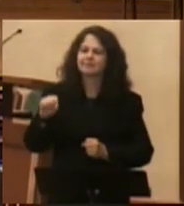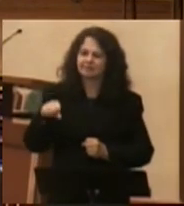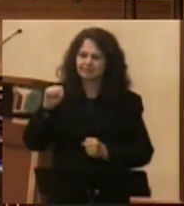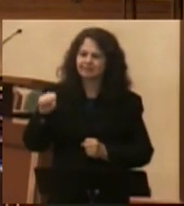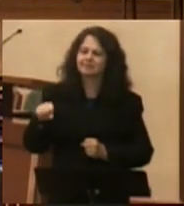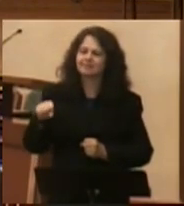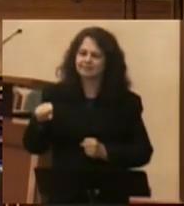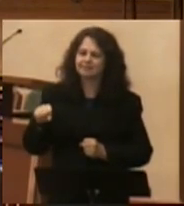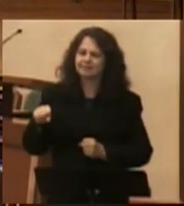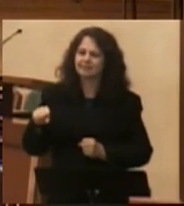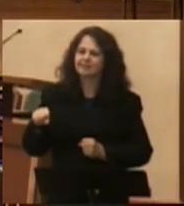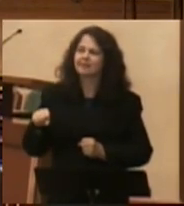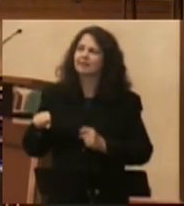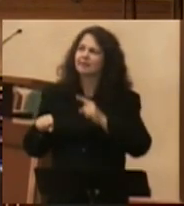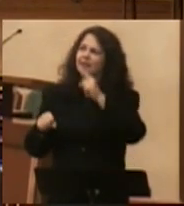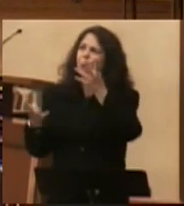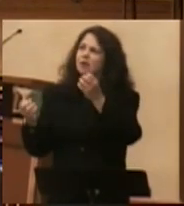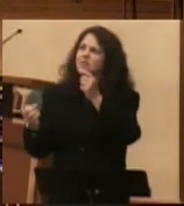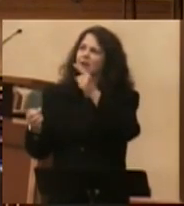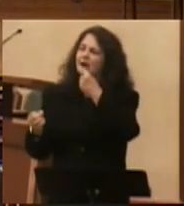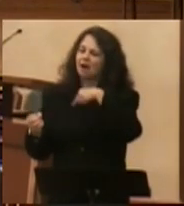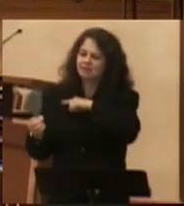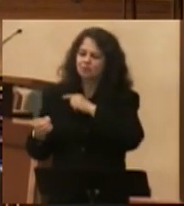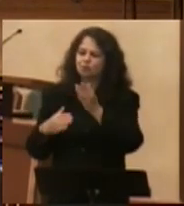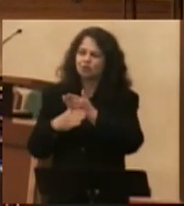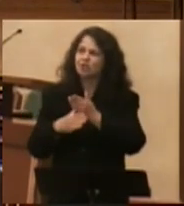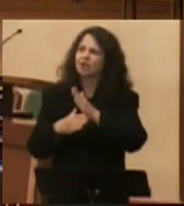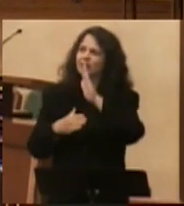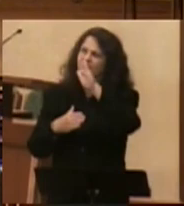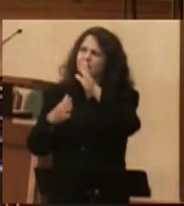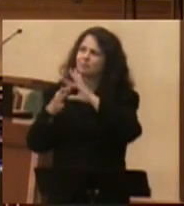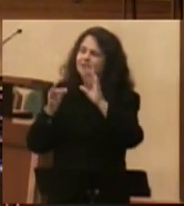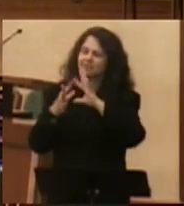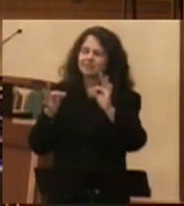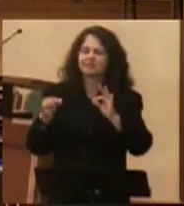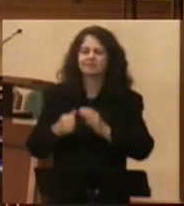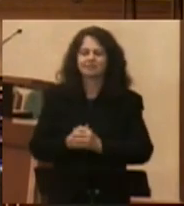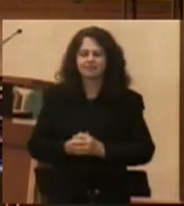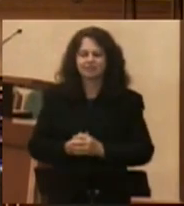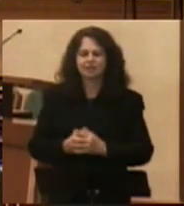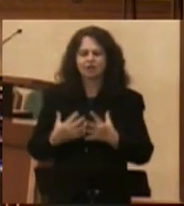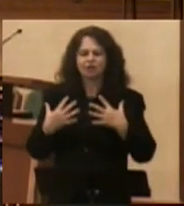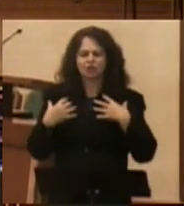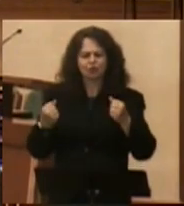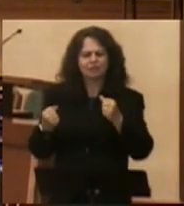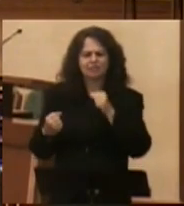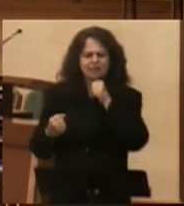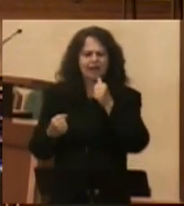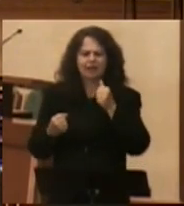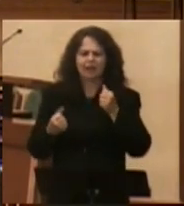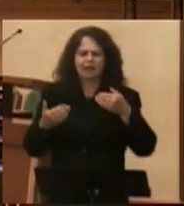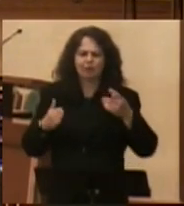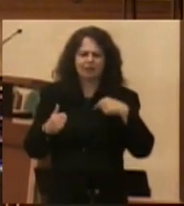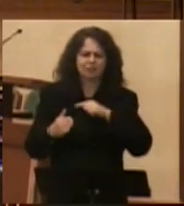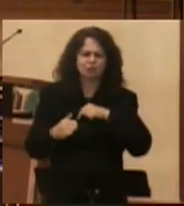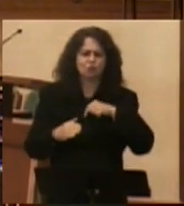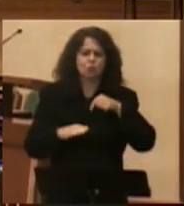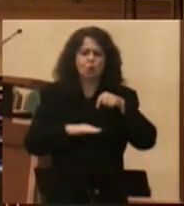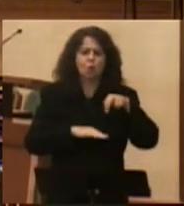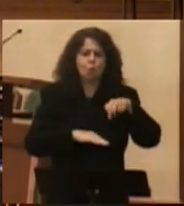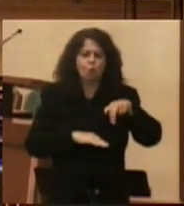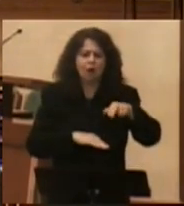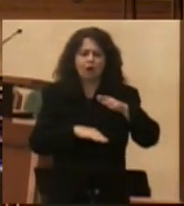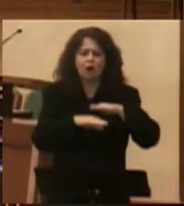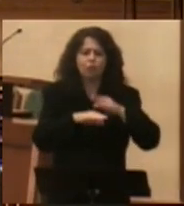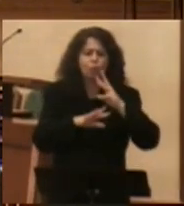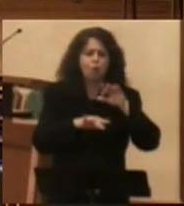definite yes. That courage will not give us the ability to walk on water, but that courage will